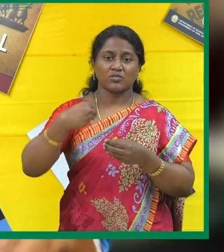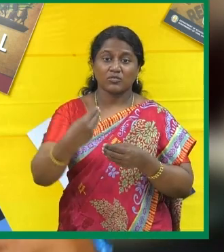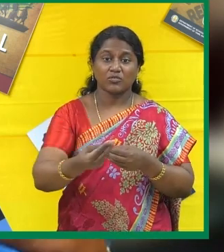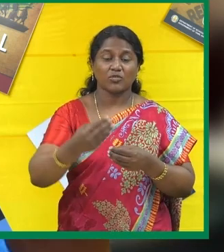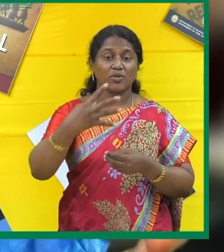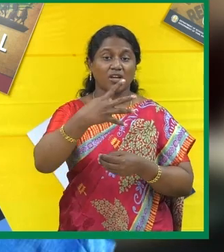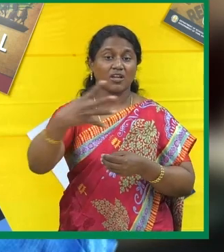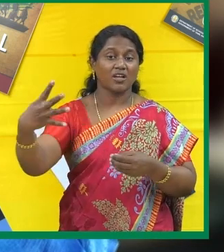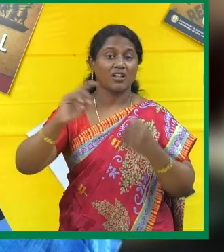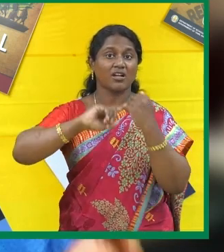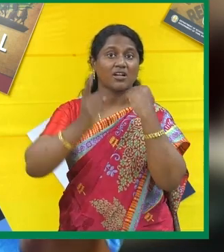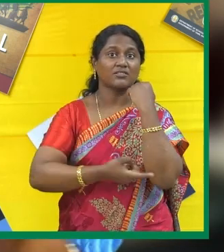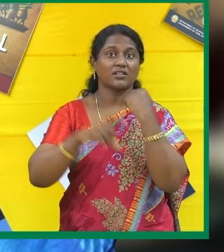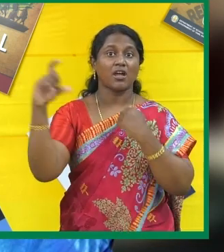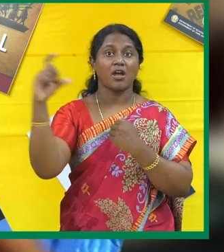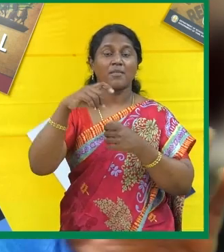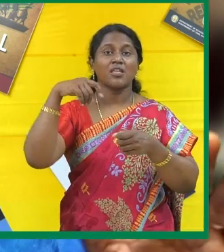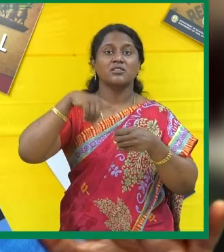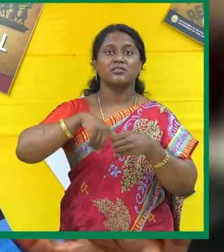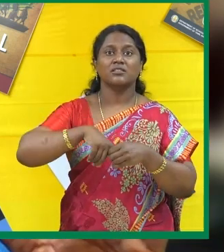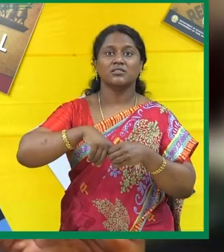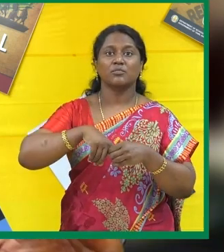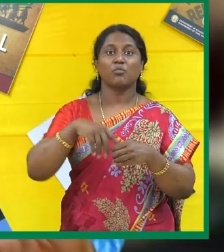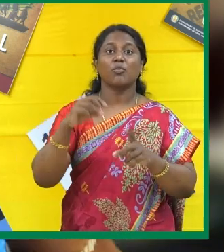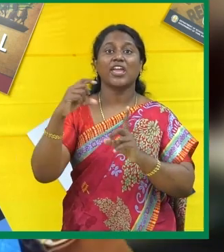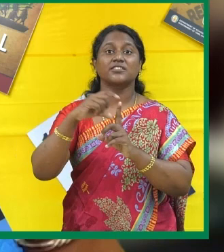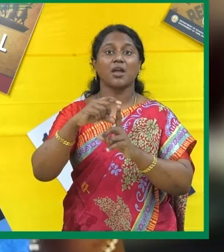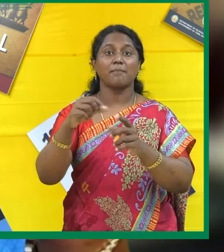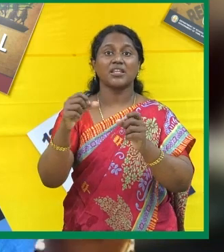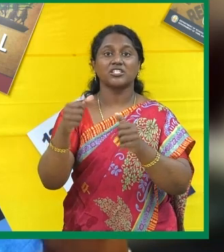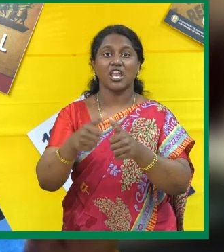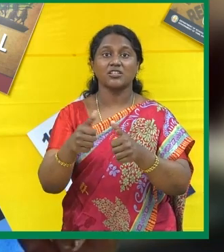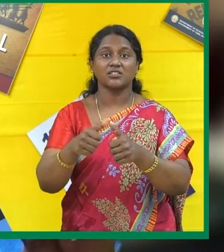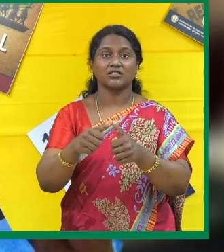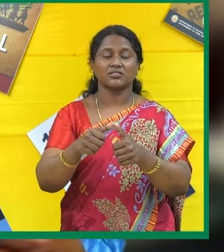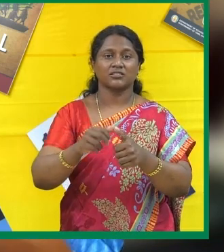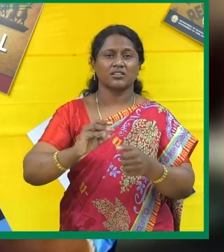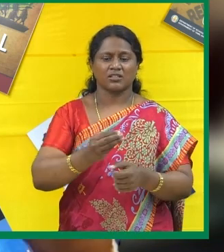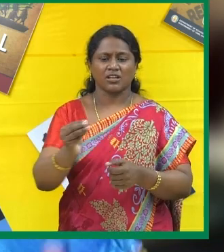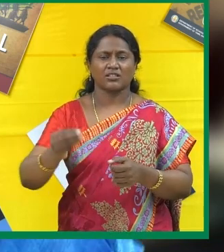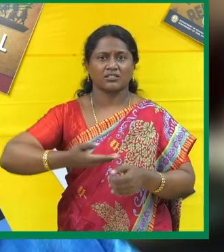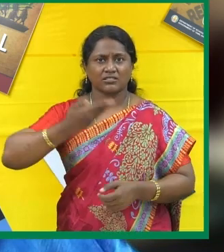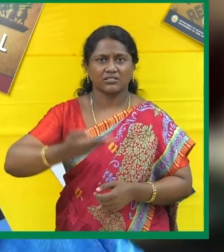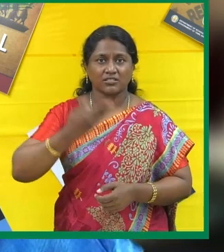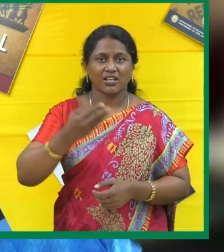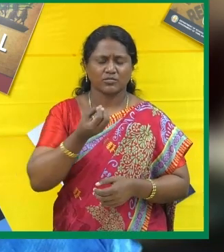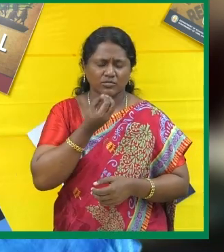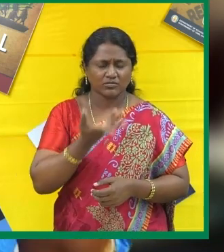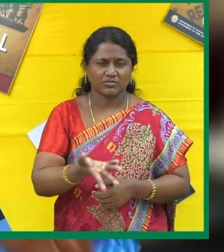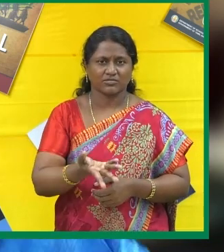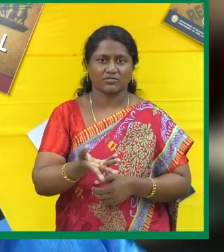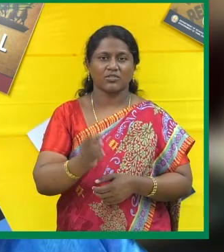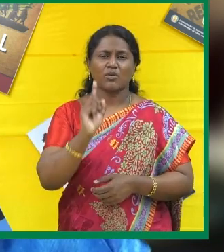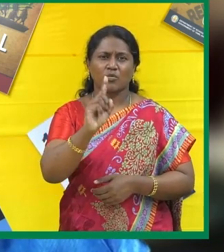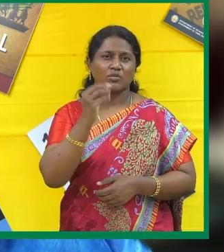They'll ask some comprehension questions. Poetry appreciation. You have to learn such things. You can easily answer. Only 1